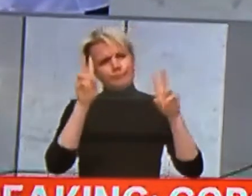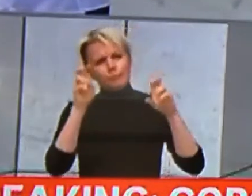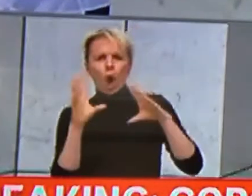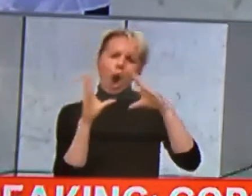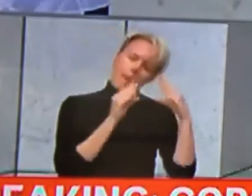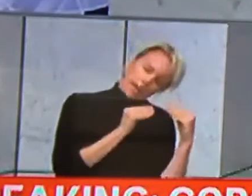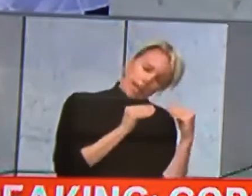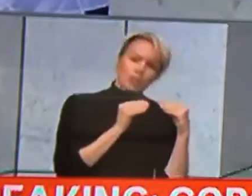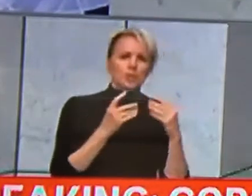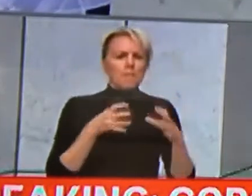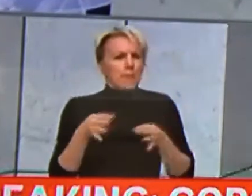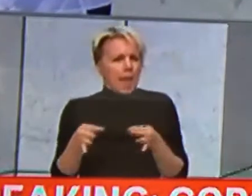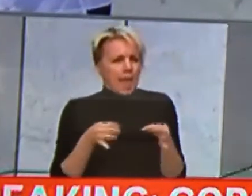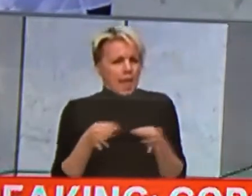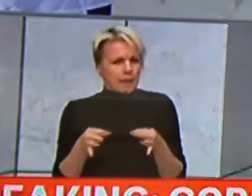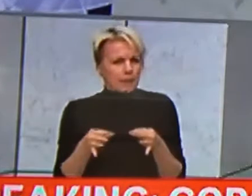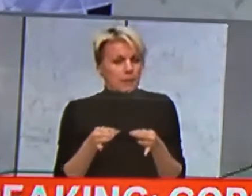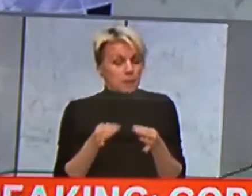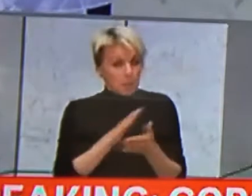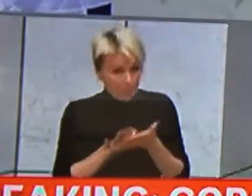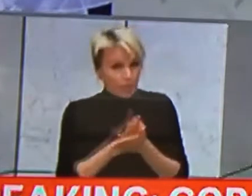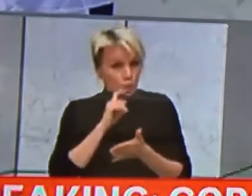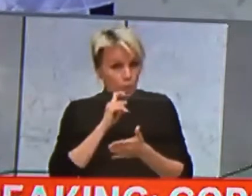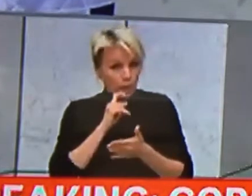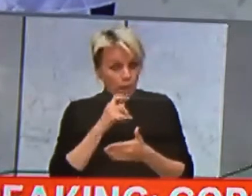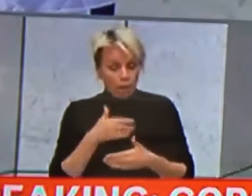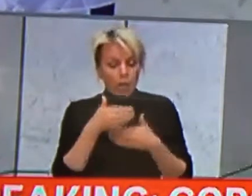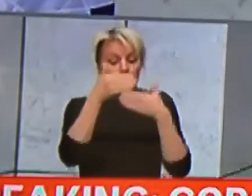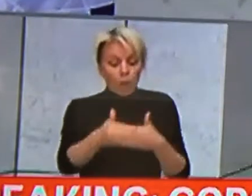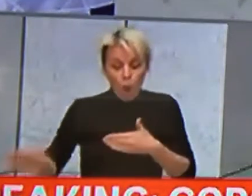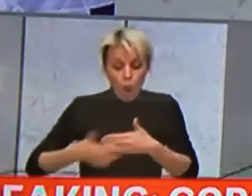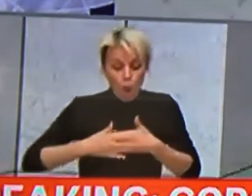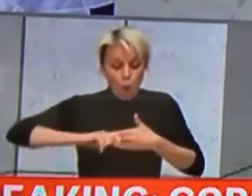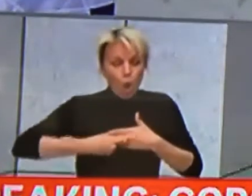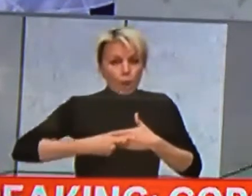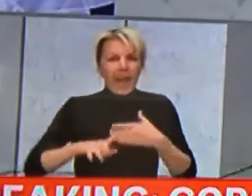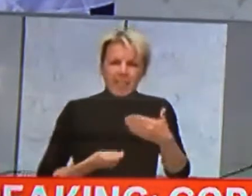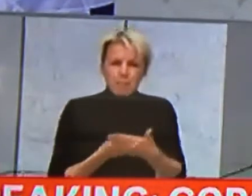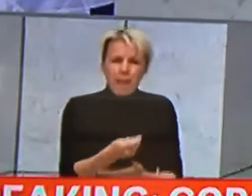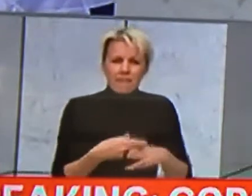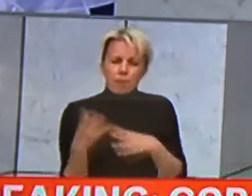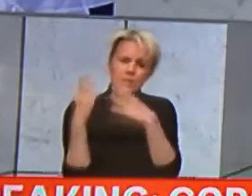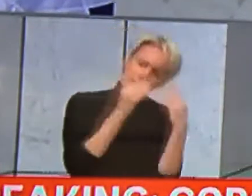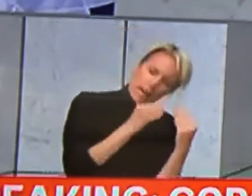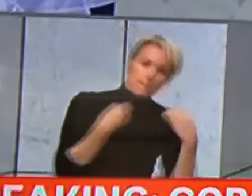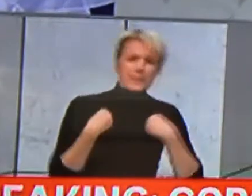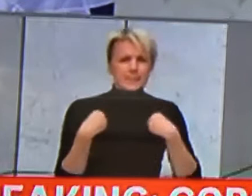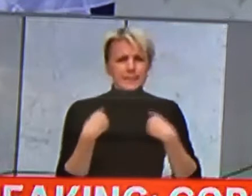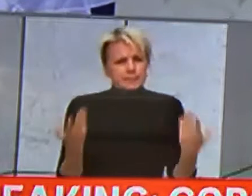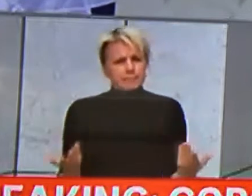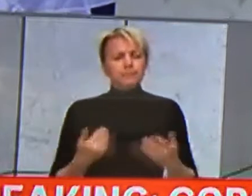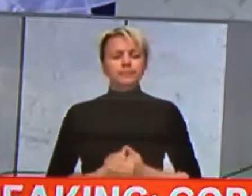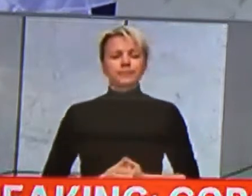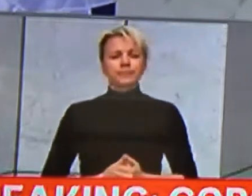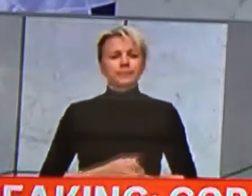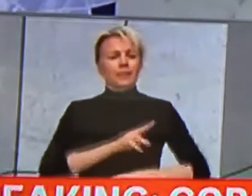things? So we go into lockdowns once the hibernation package is in full view. Yeah, the National Cabinet, as I said, is very